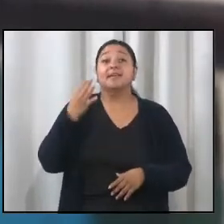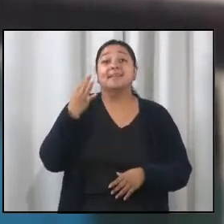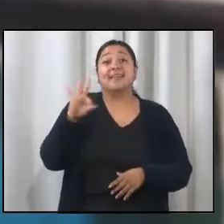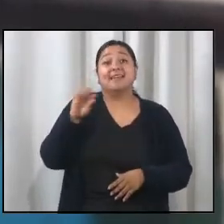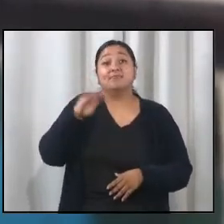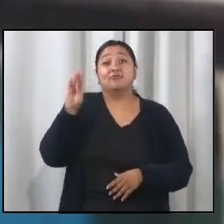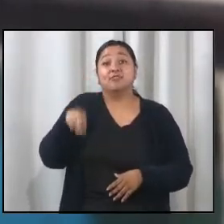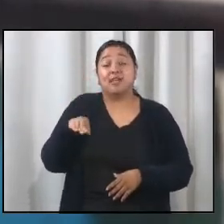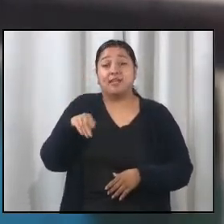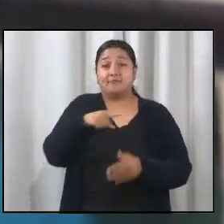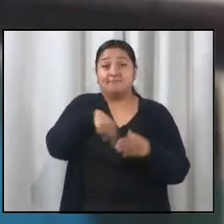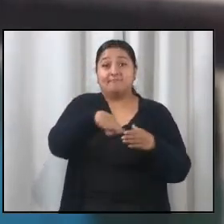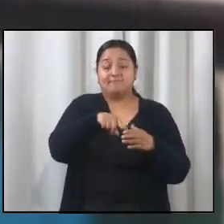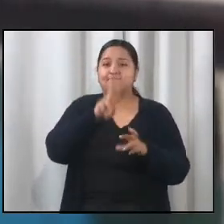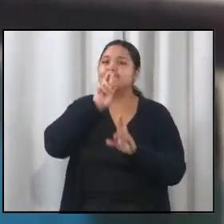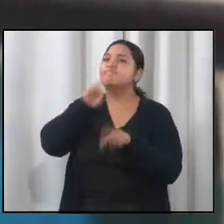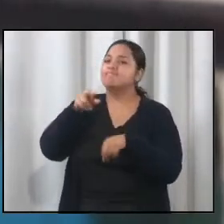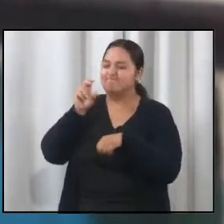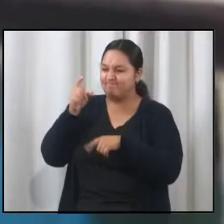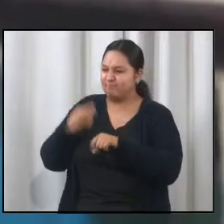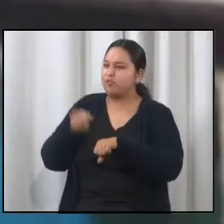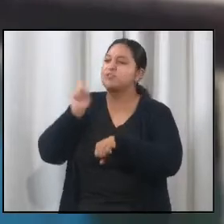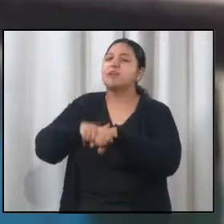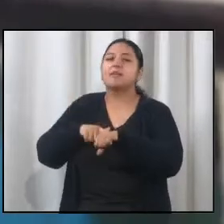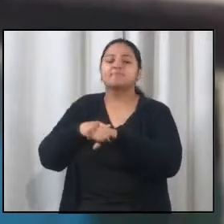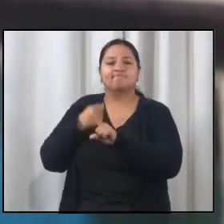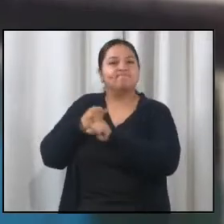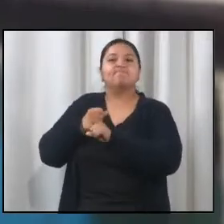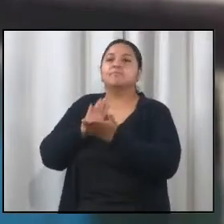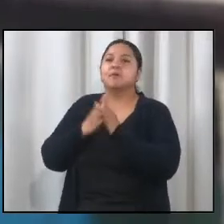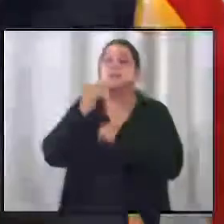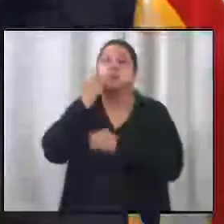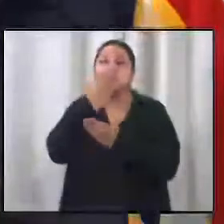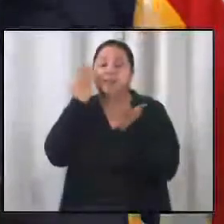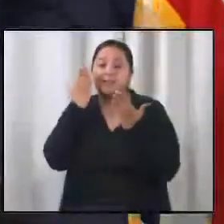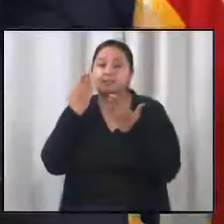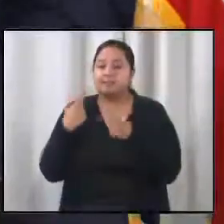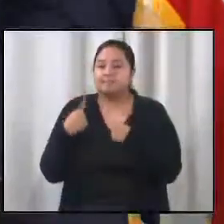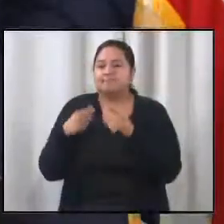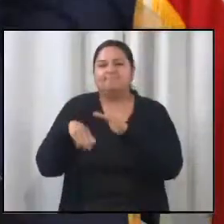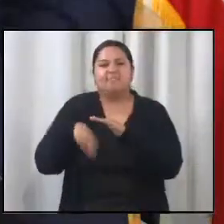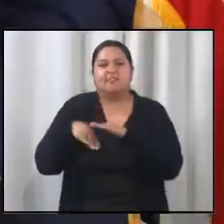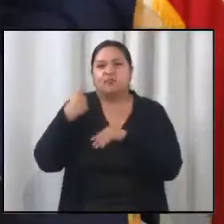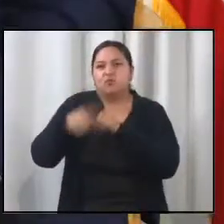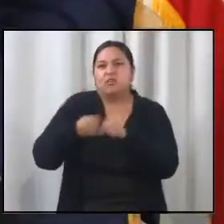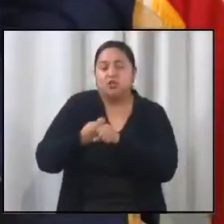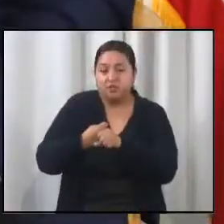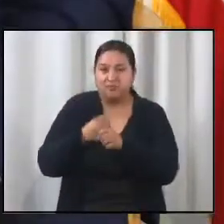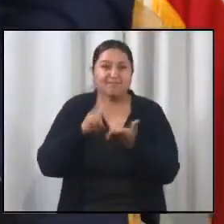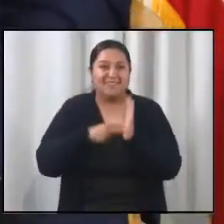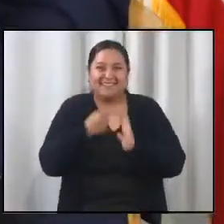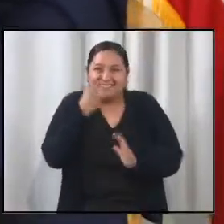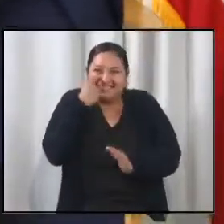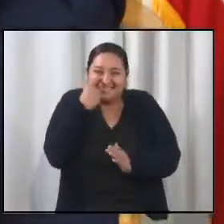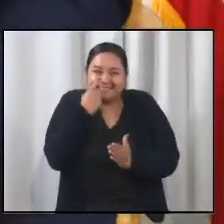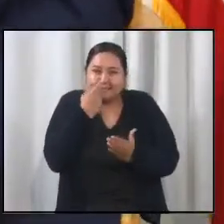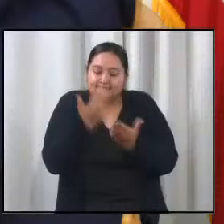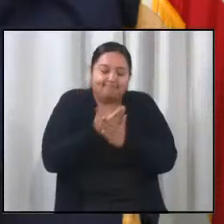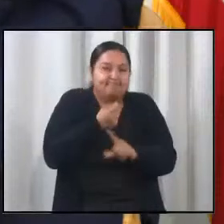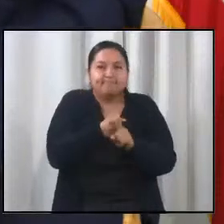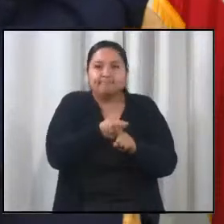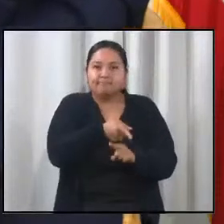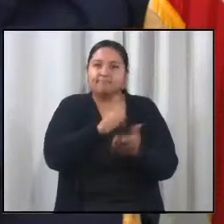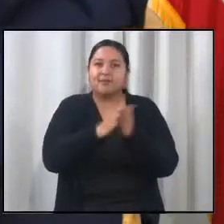was their first time homelessness and that they had been homeless for less than a year. So it's really our newly homeless